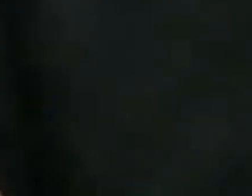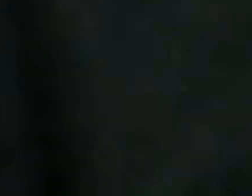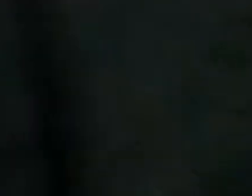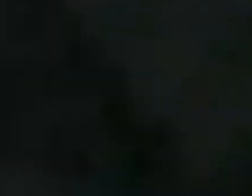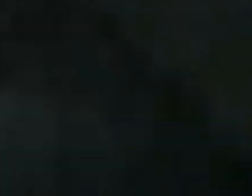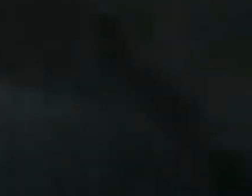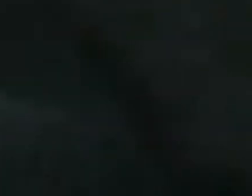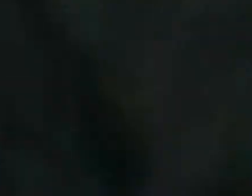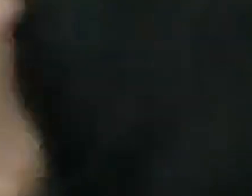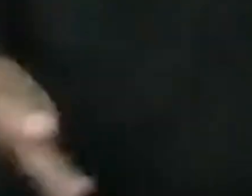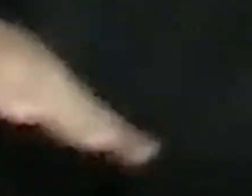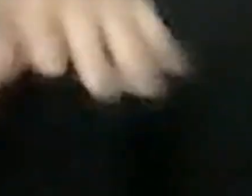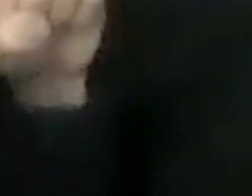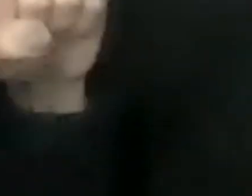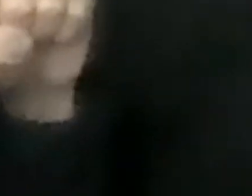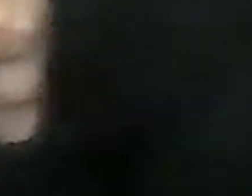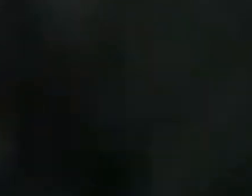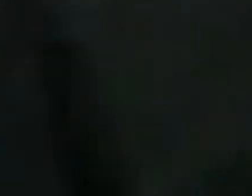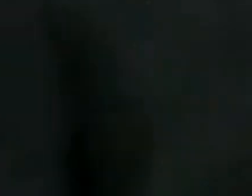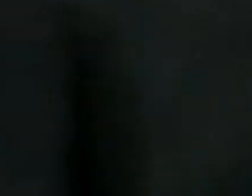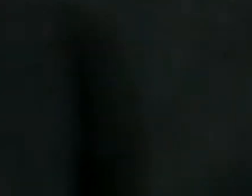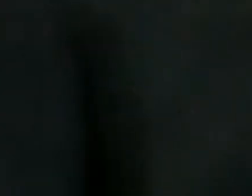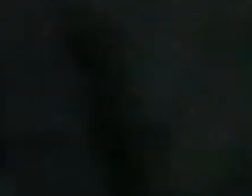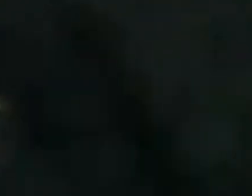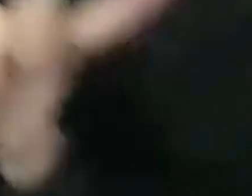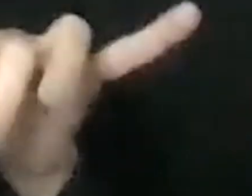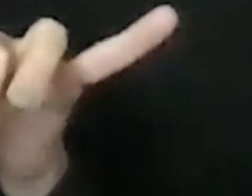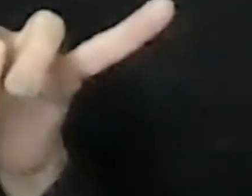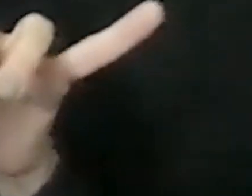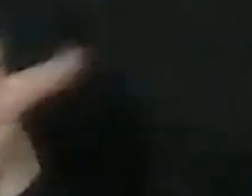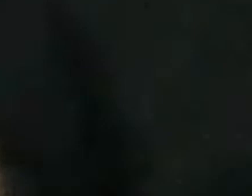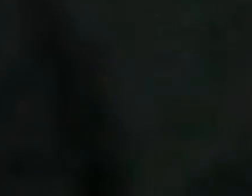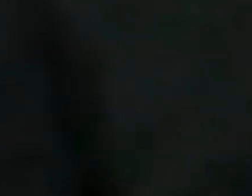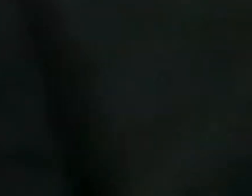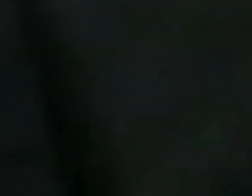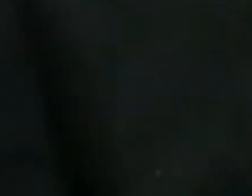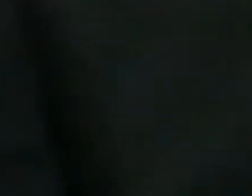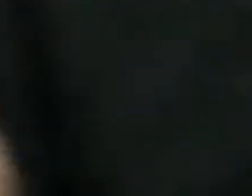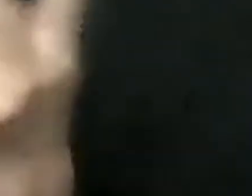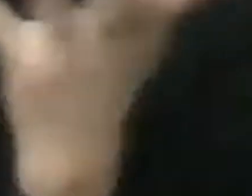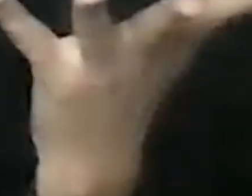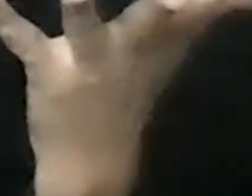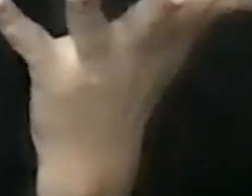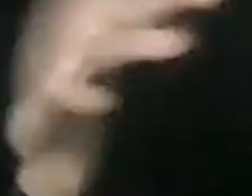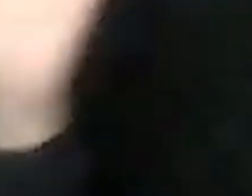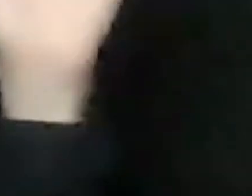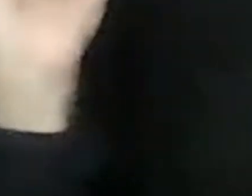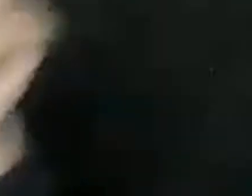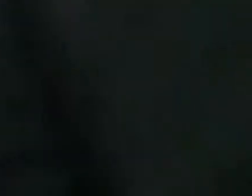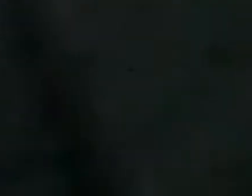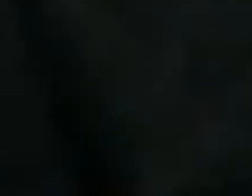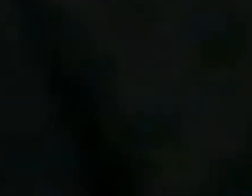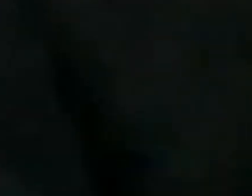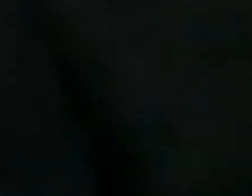I'm volunteering my time to co-host as well as interpret at the same time. And just some